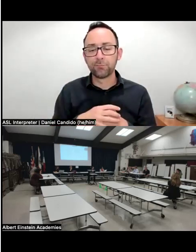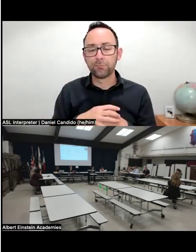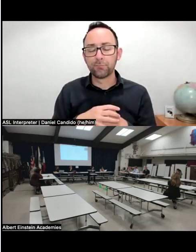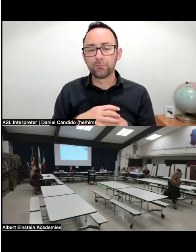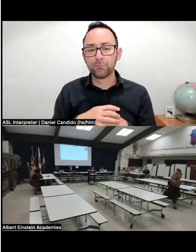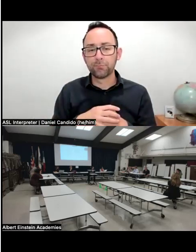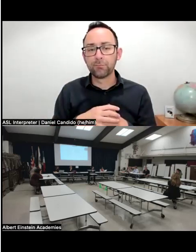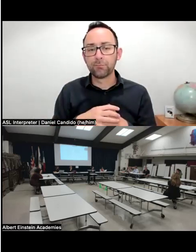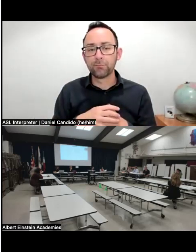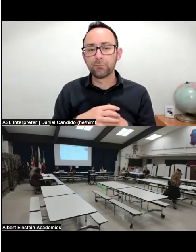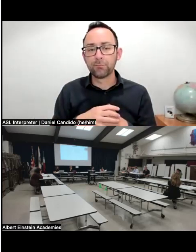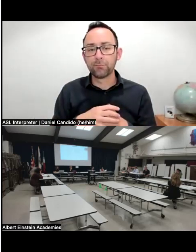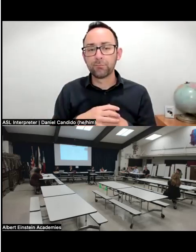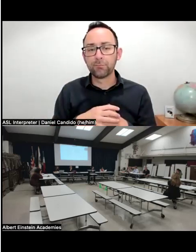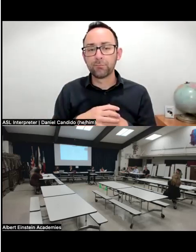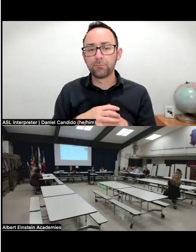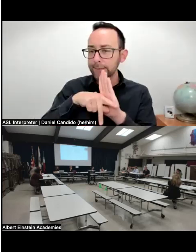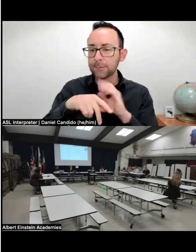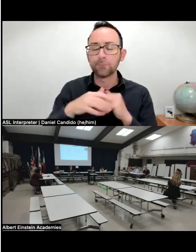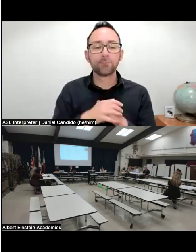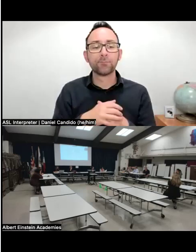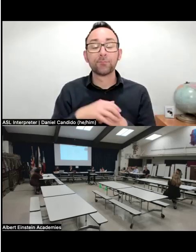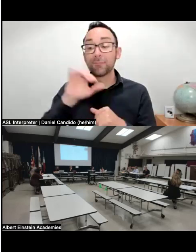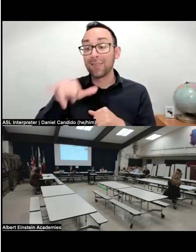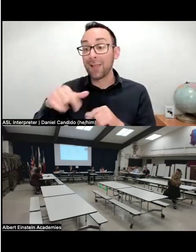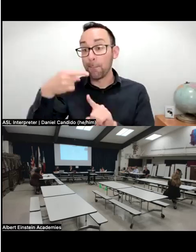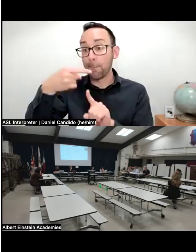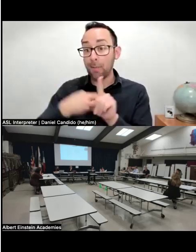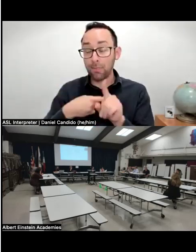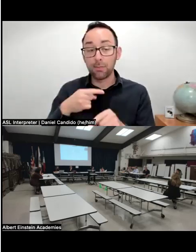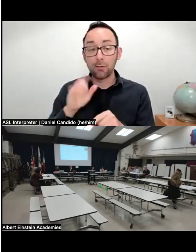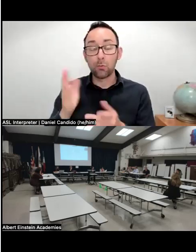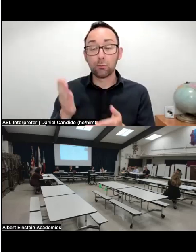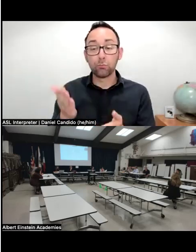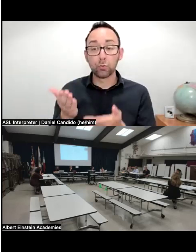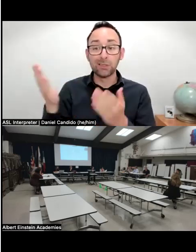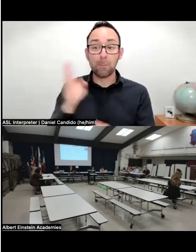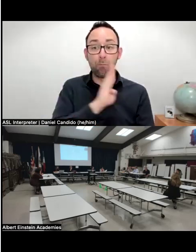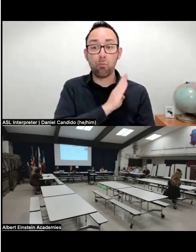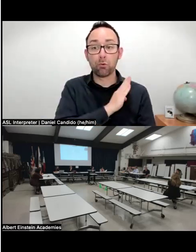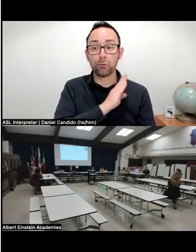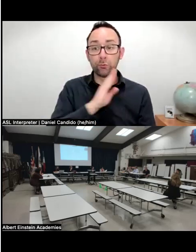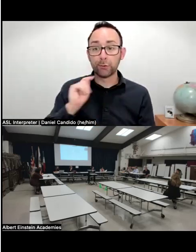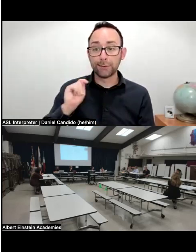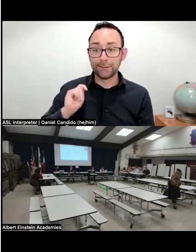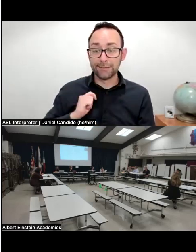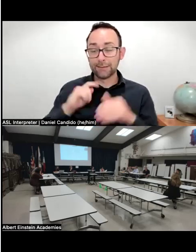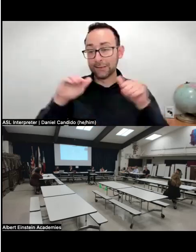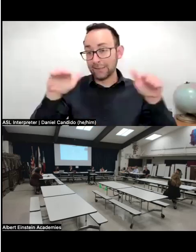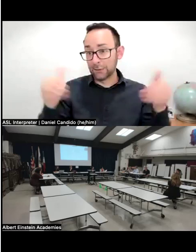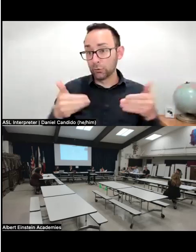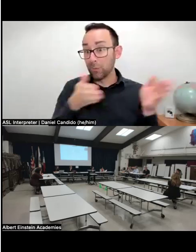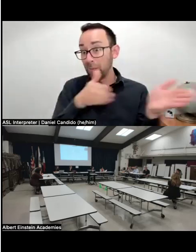policy. Also that month, we would present the Board of Trustees sort of our introduction of what our plan